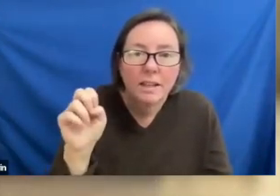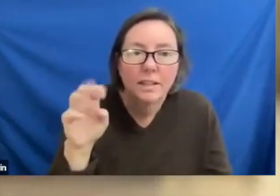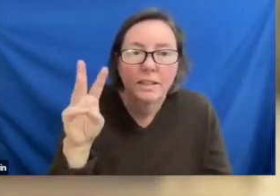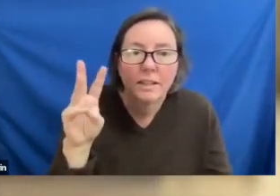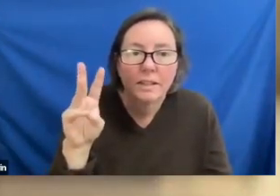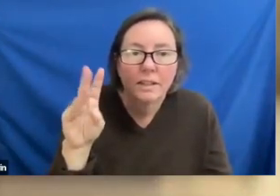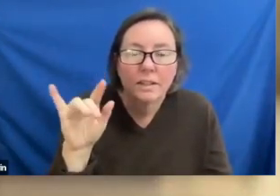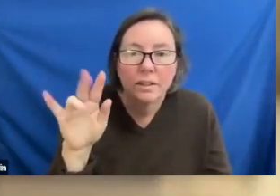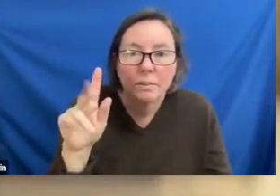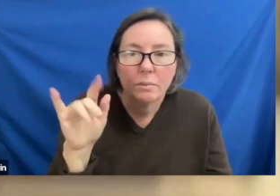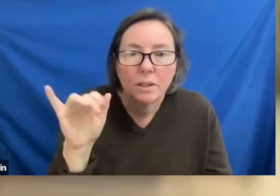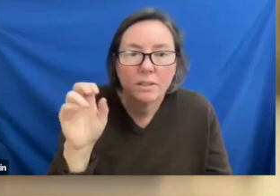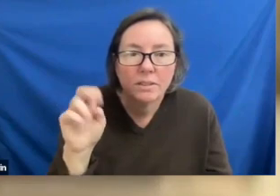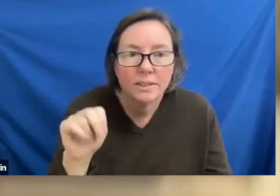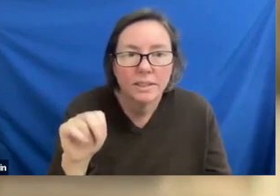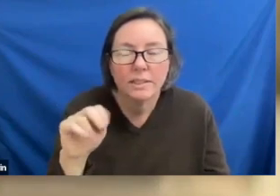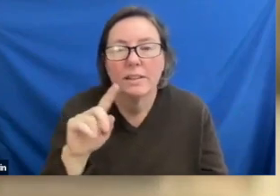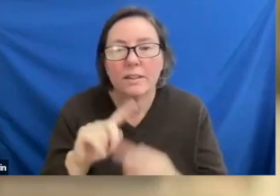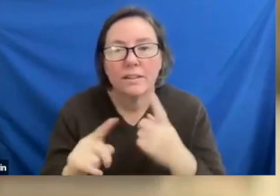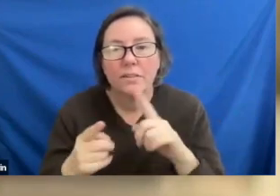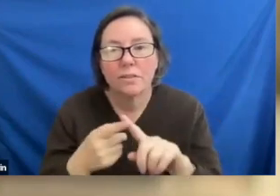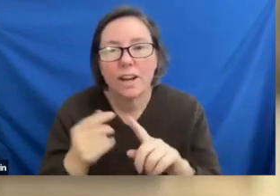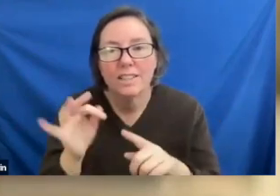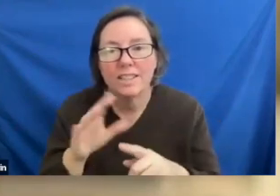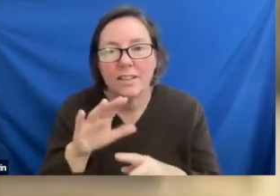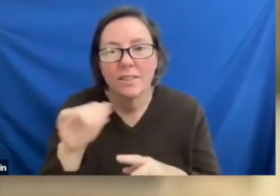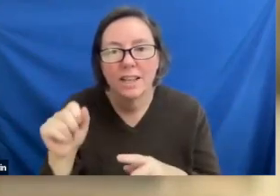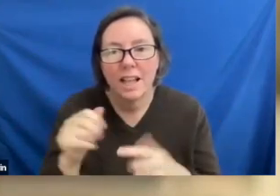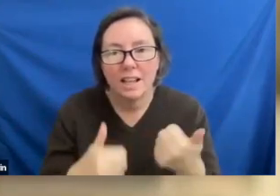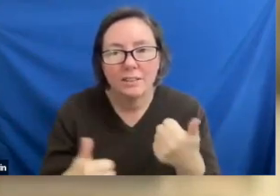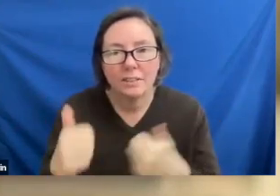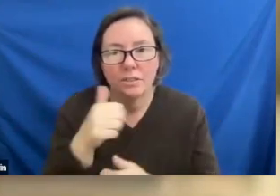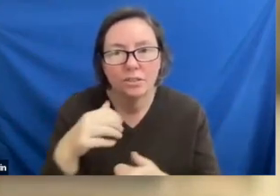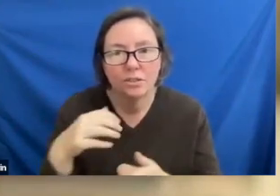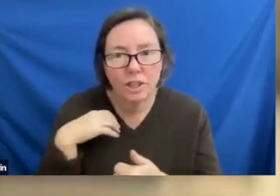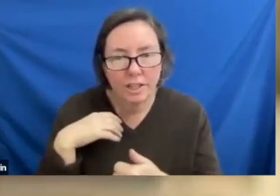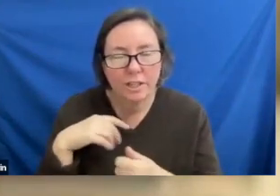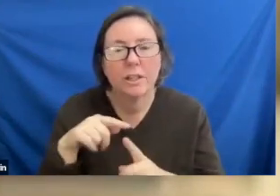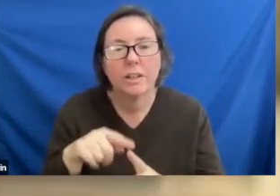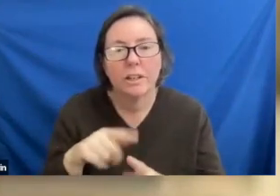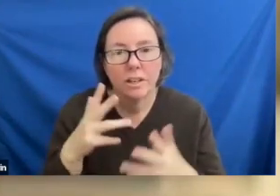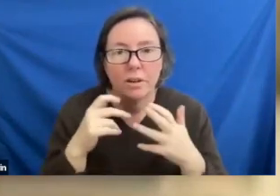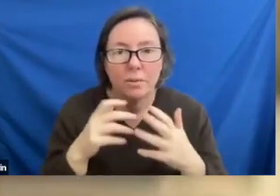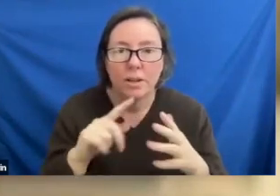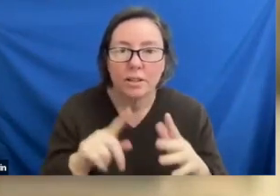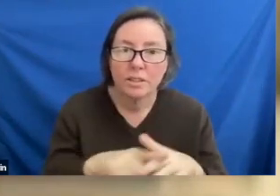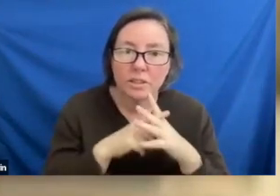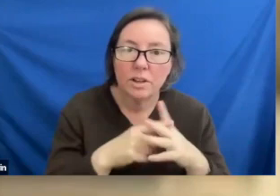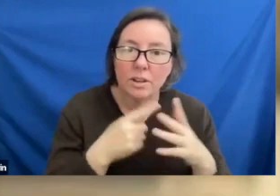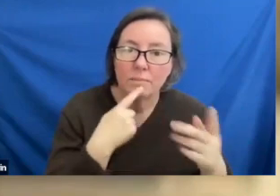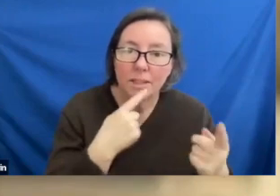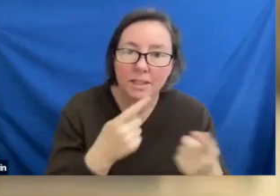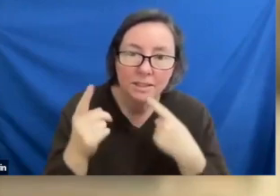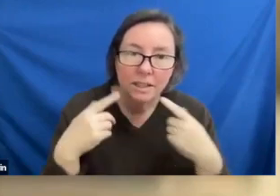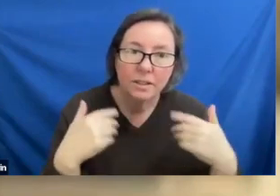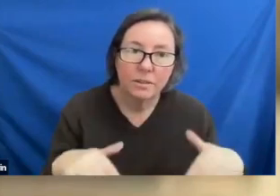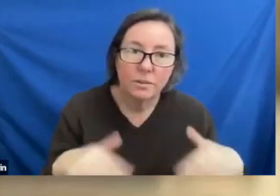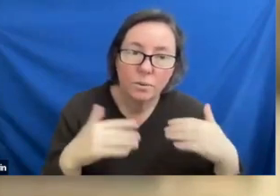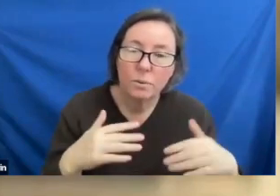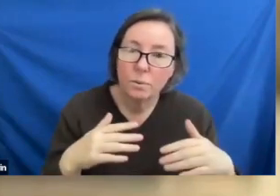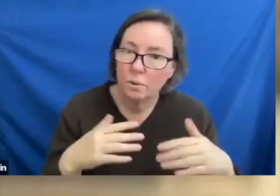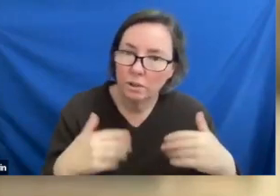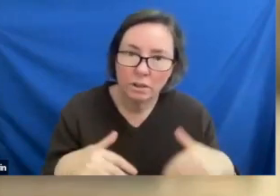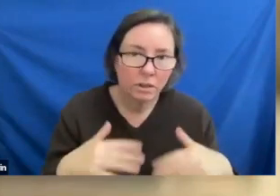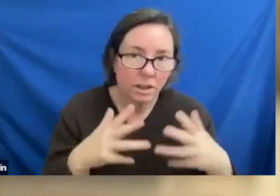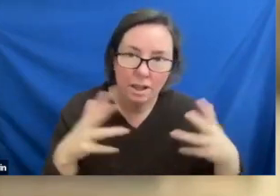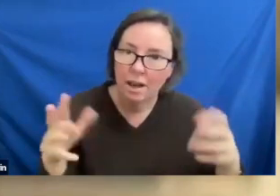Chair of the Friends of the CAS. I want to really speed through, but just to start by saying, it's taken a lot for us to get here, and